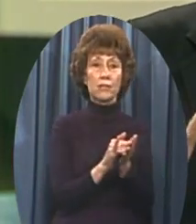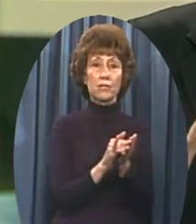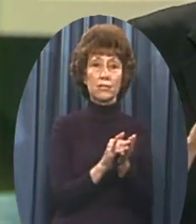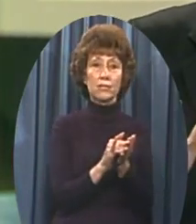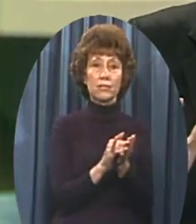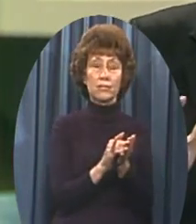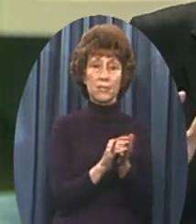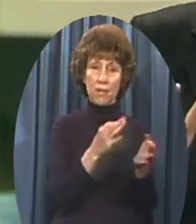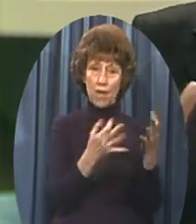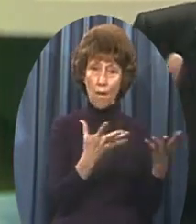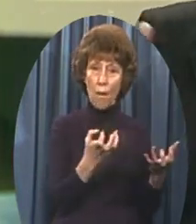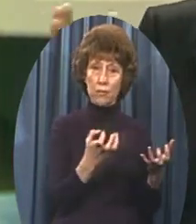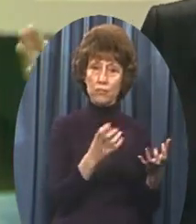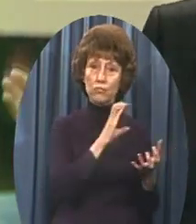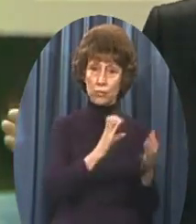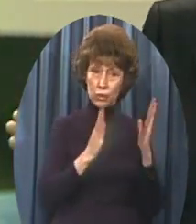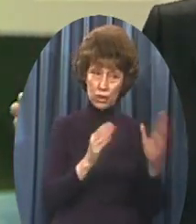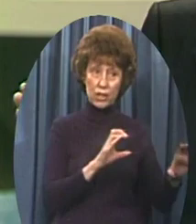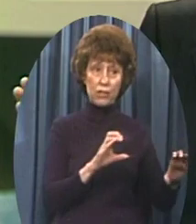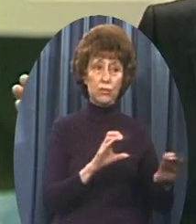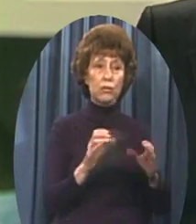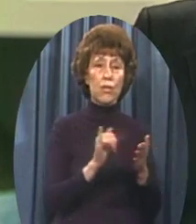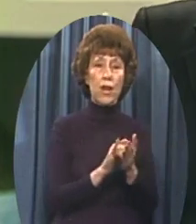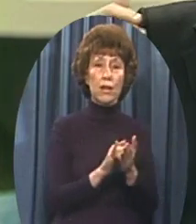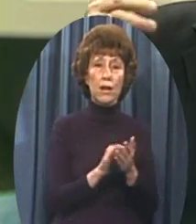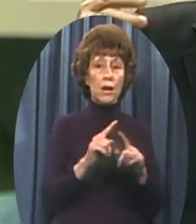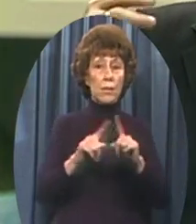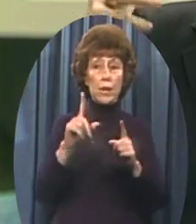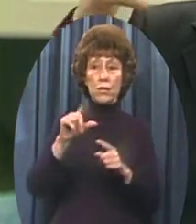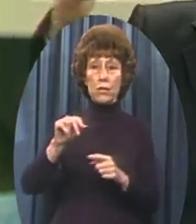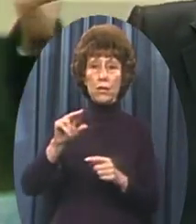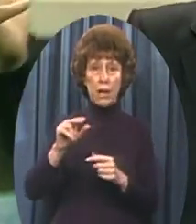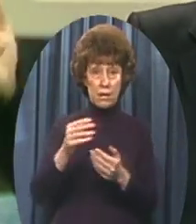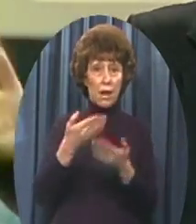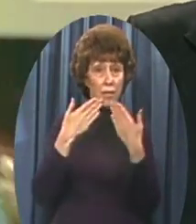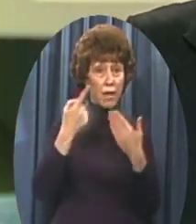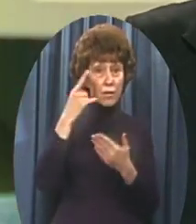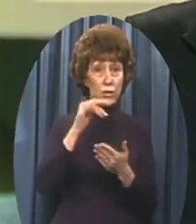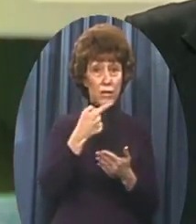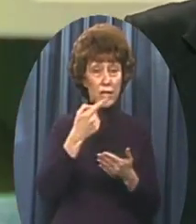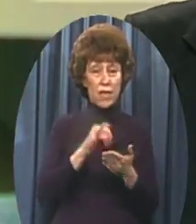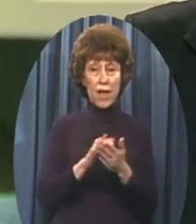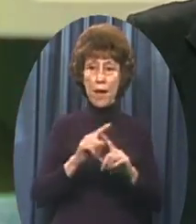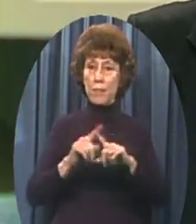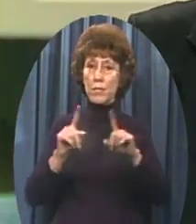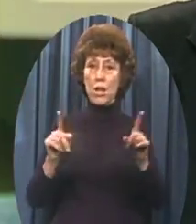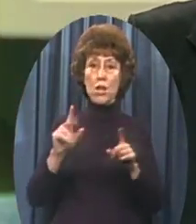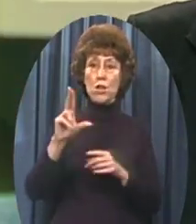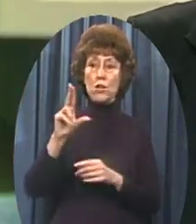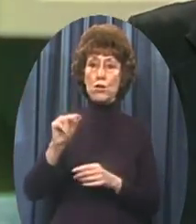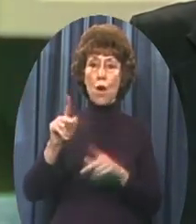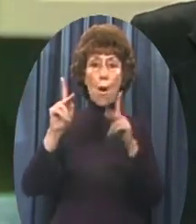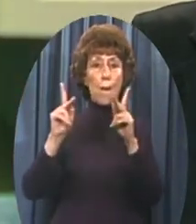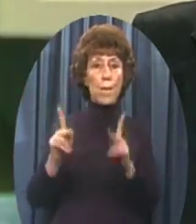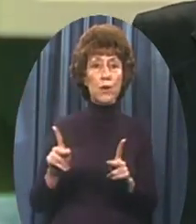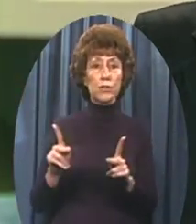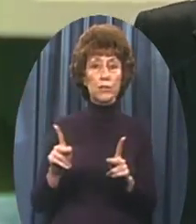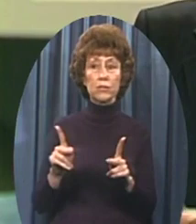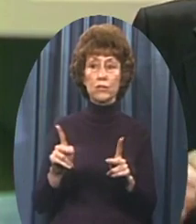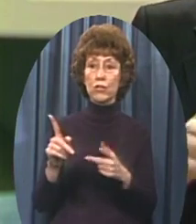us. Nobody criticizes Dr. Martin Luther King for leading that noble effort of 20 years ago. He was a